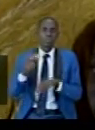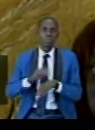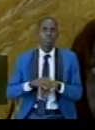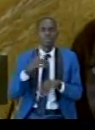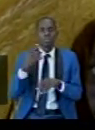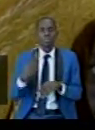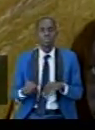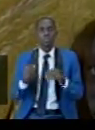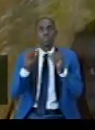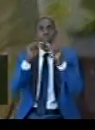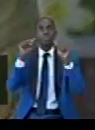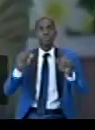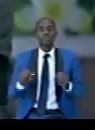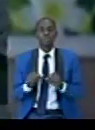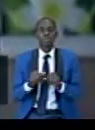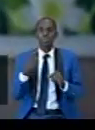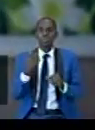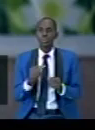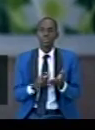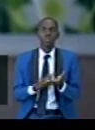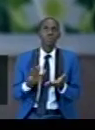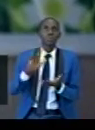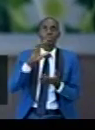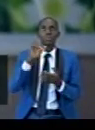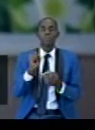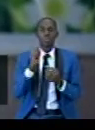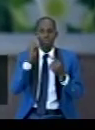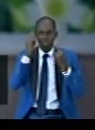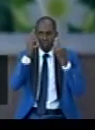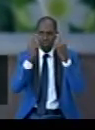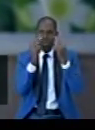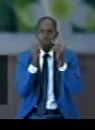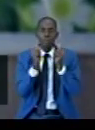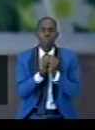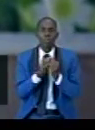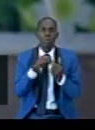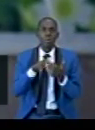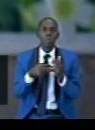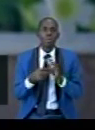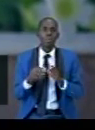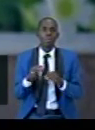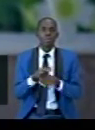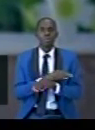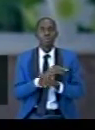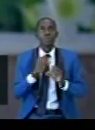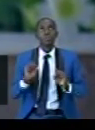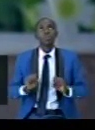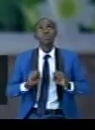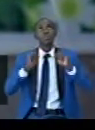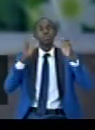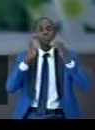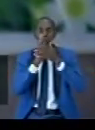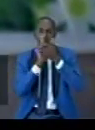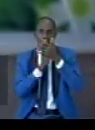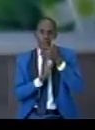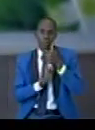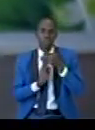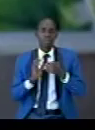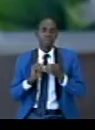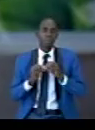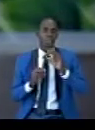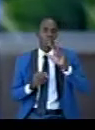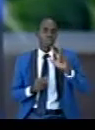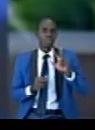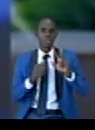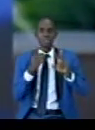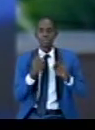altar. The glorious consecration with purposeful, submissive humility. Number three is the